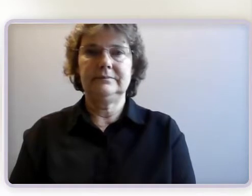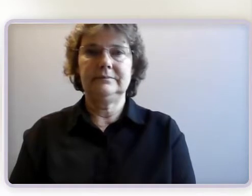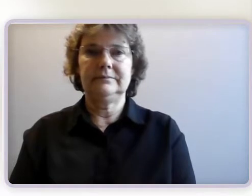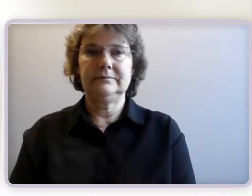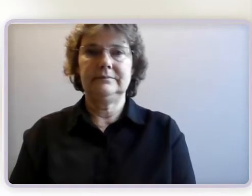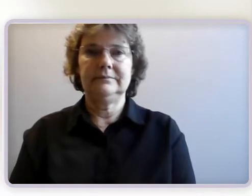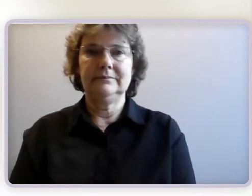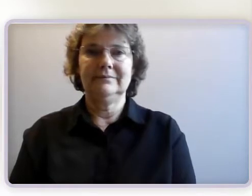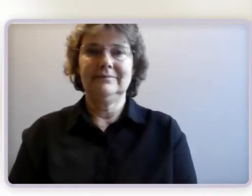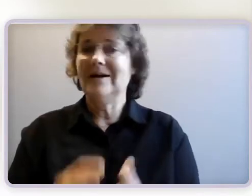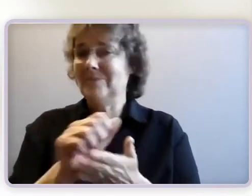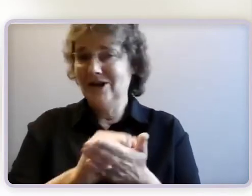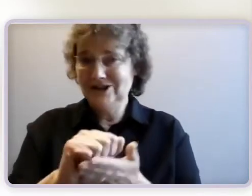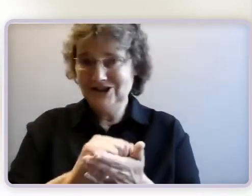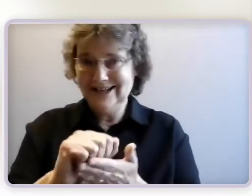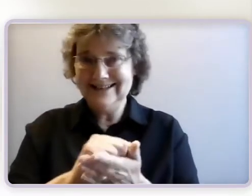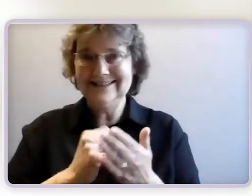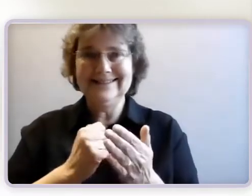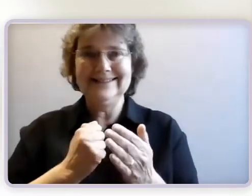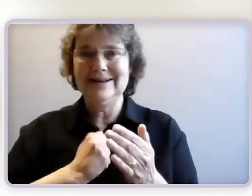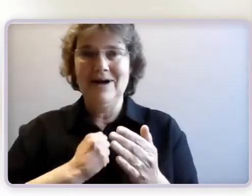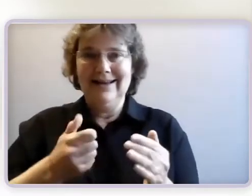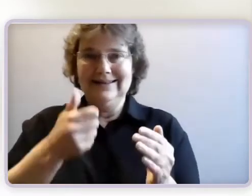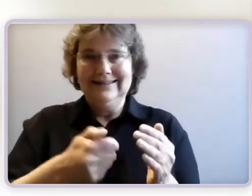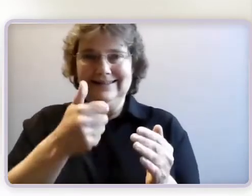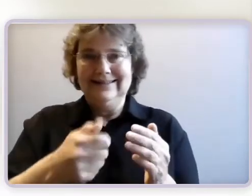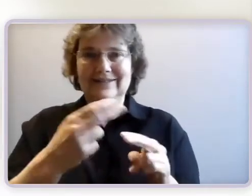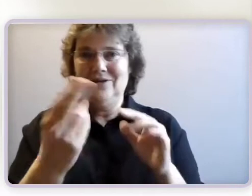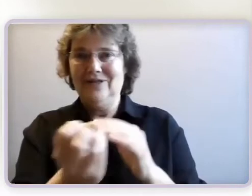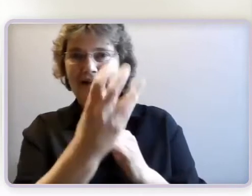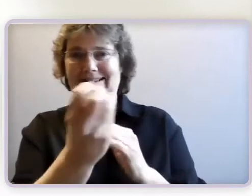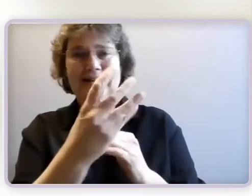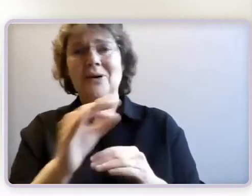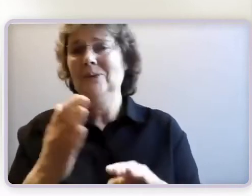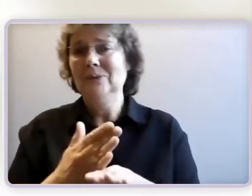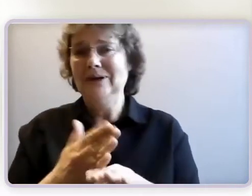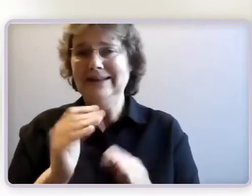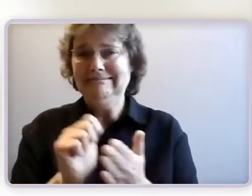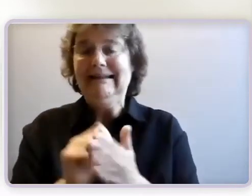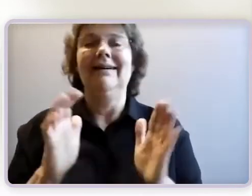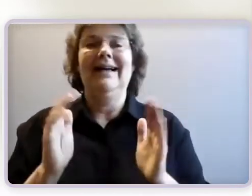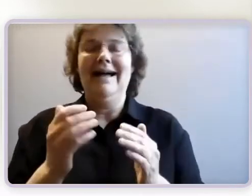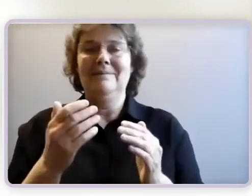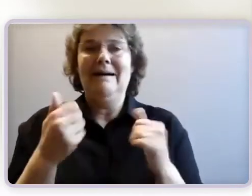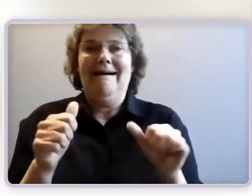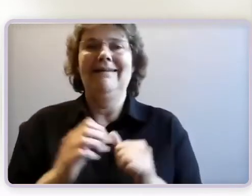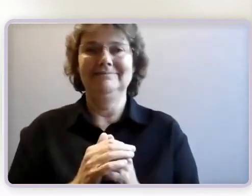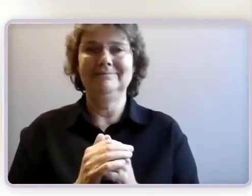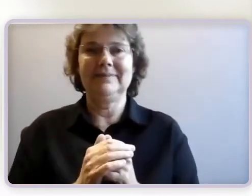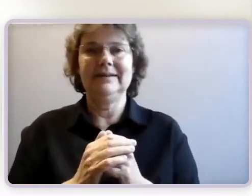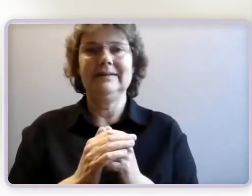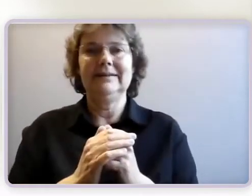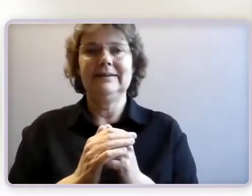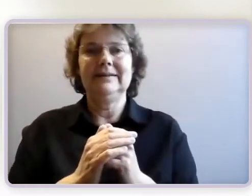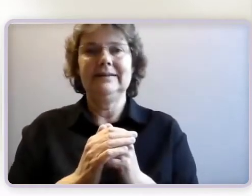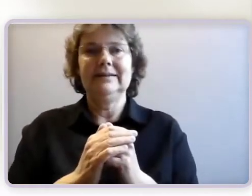I apologise, my slide clicker does not seem to be working. There we go. So what is the Disability Royal